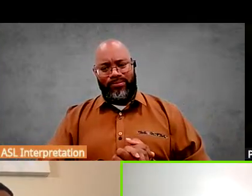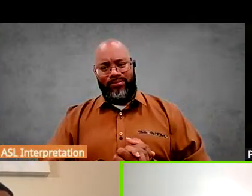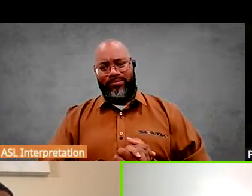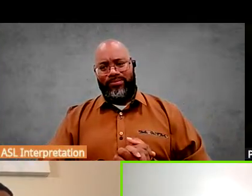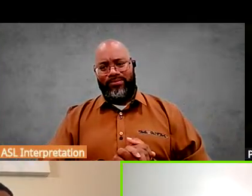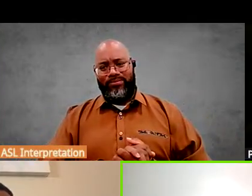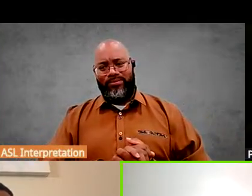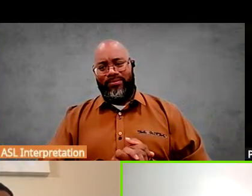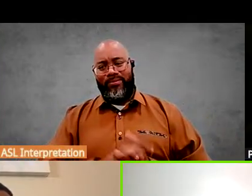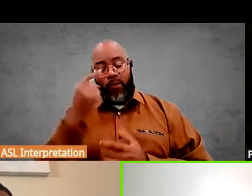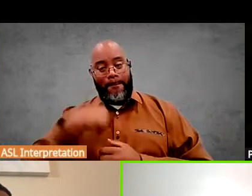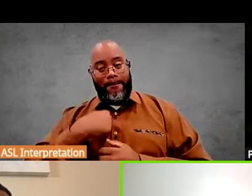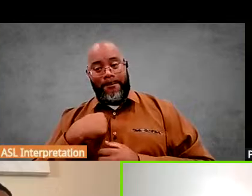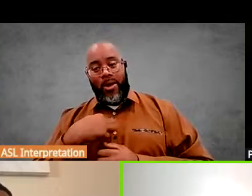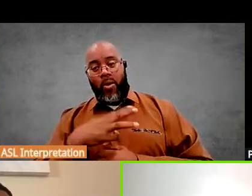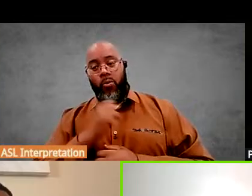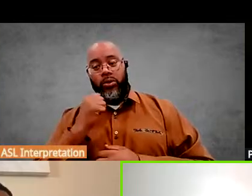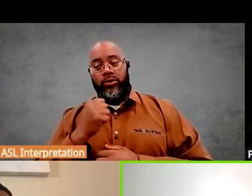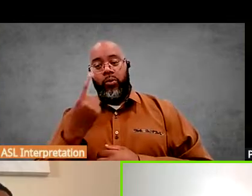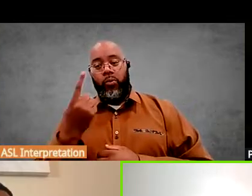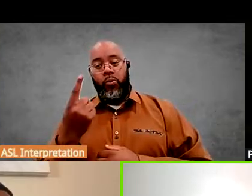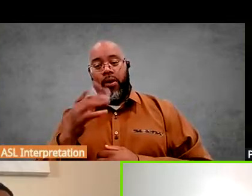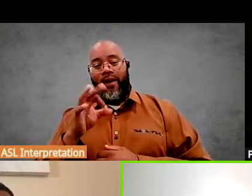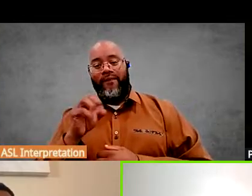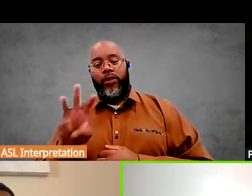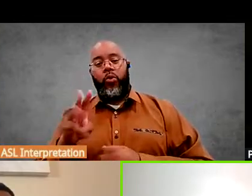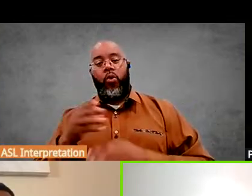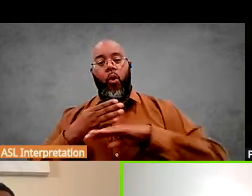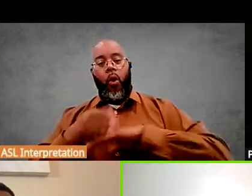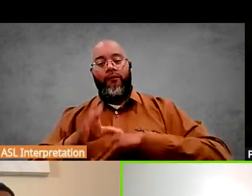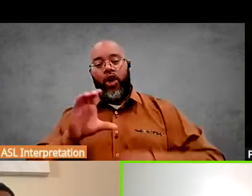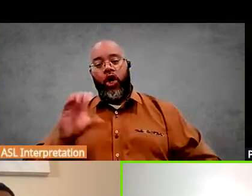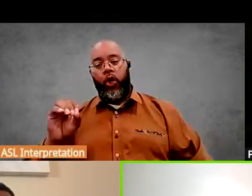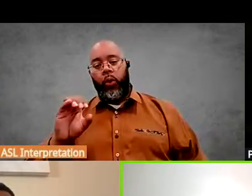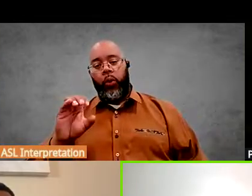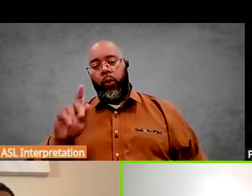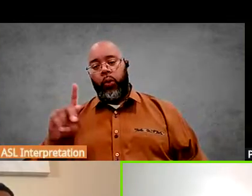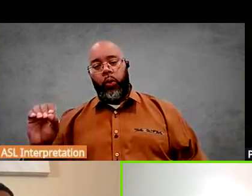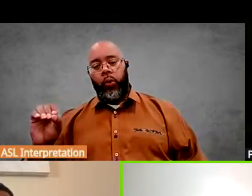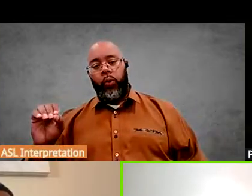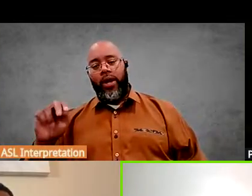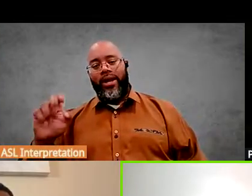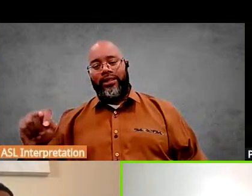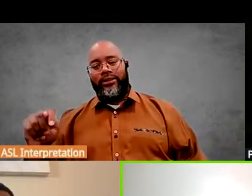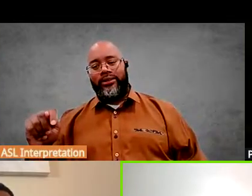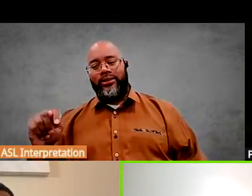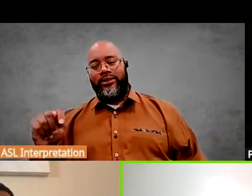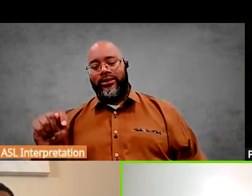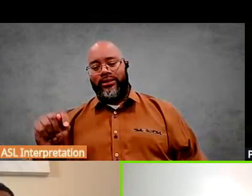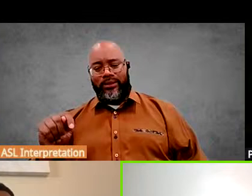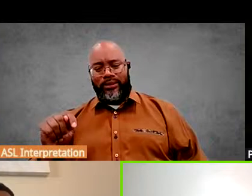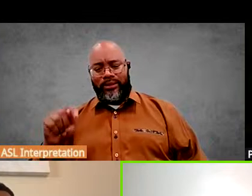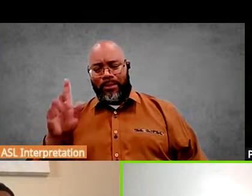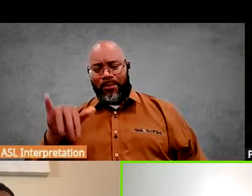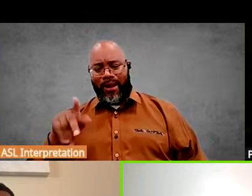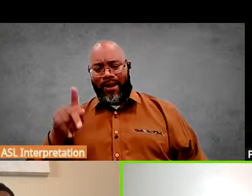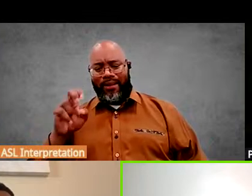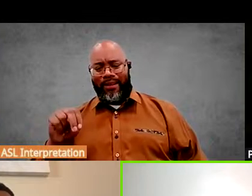Yes, for me, it was One Flew Over the Cuckoo's Nest by Ken Kesey,